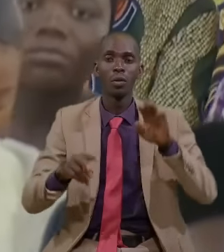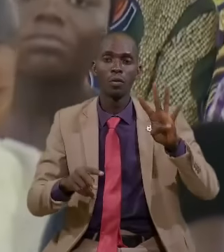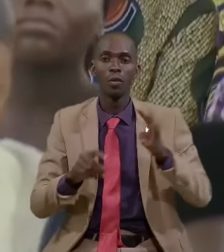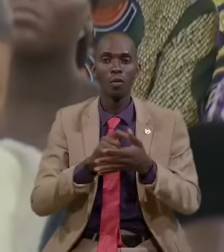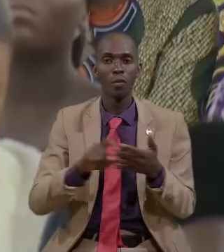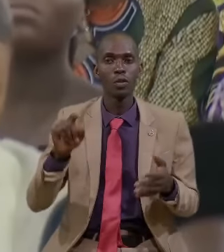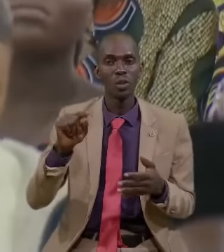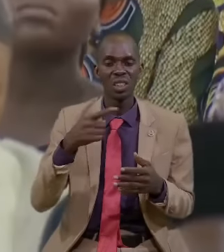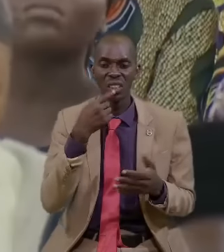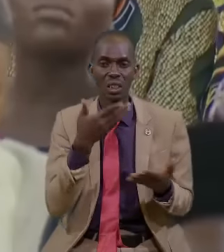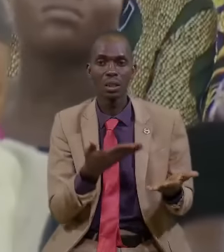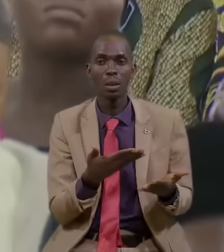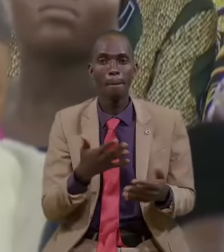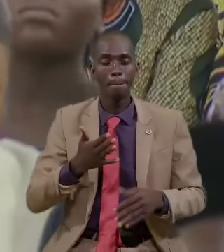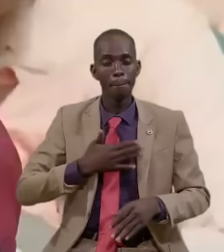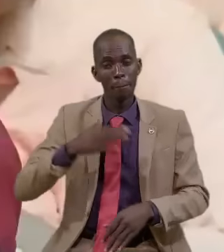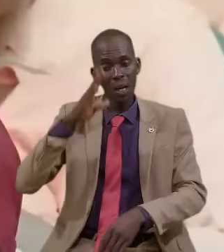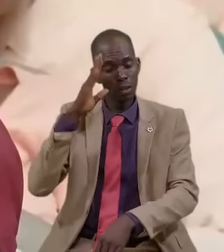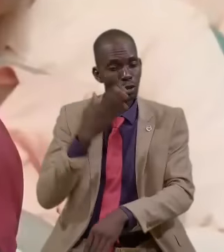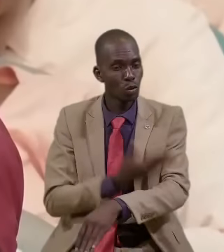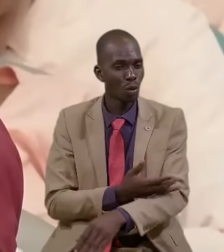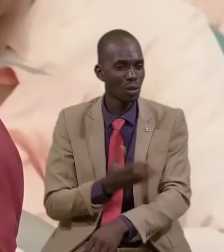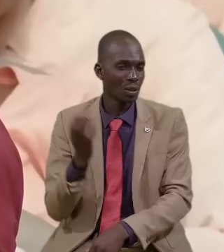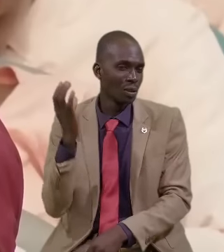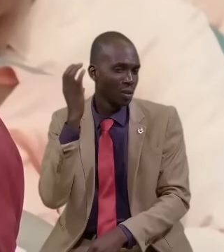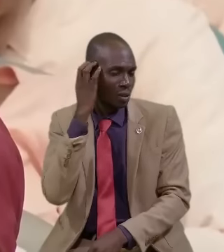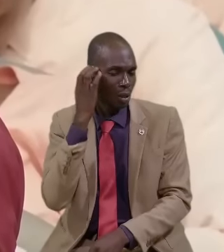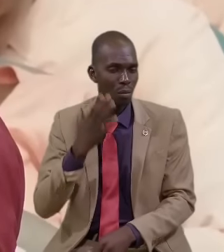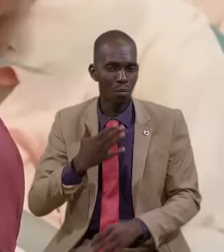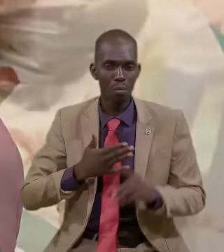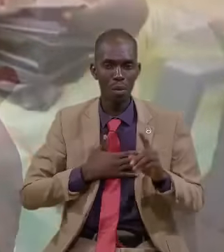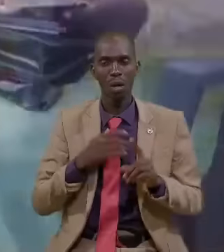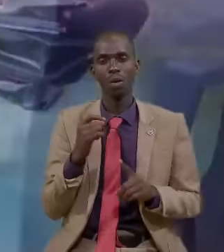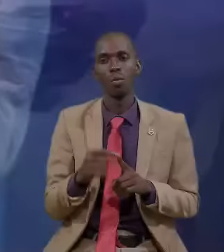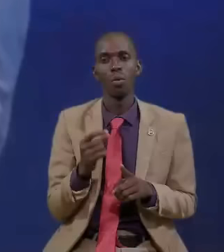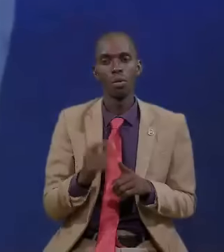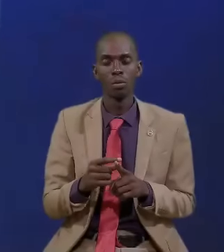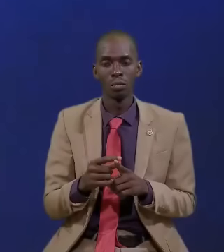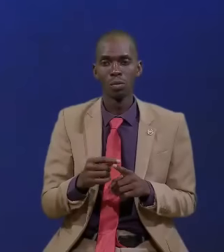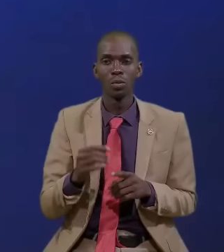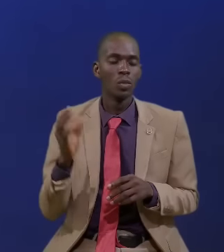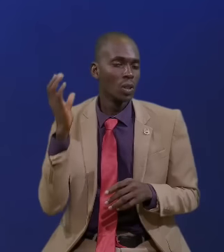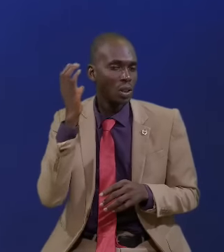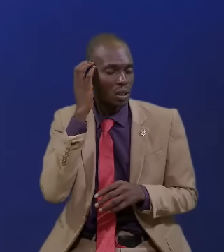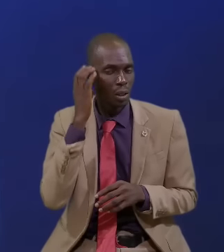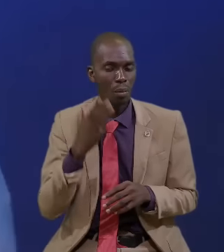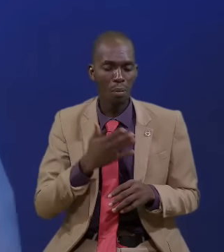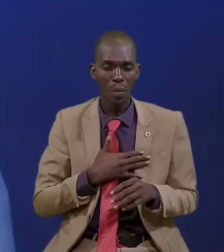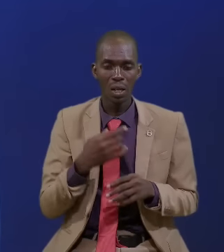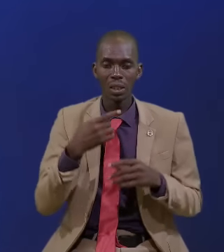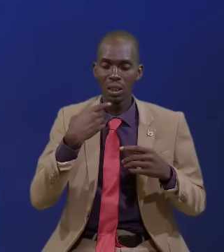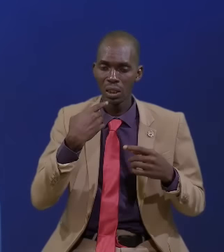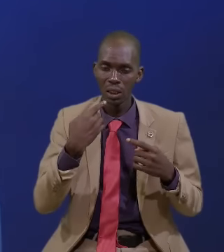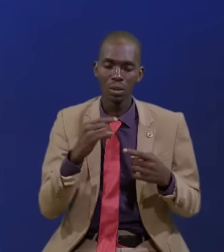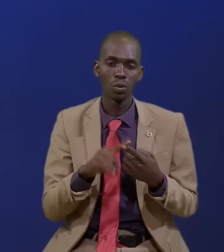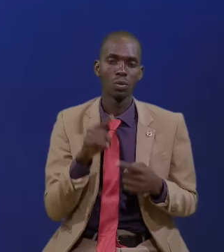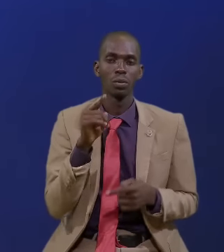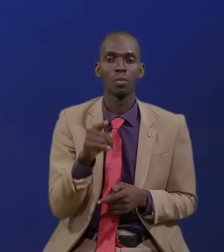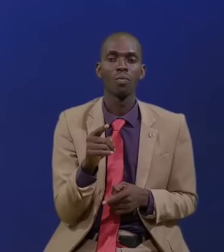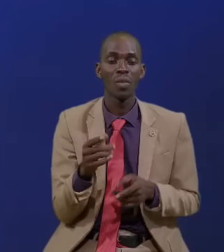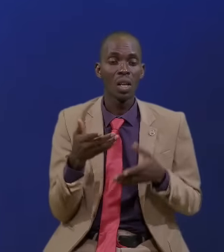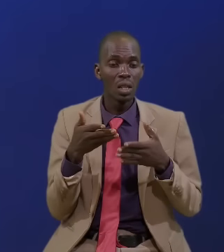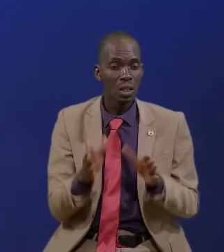to my words, incline thine ear unto my sayings. Verse 21, let them